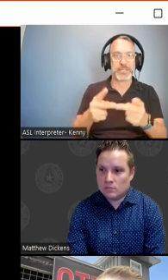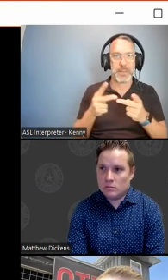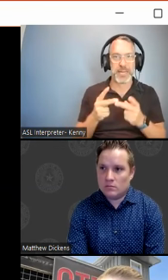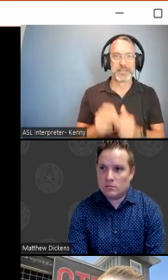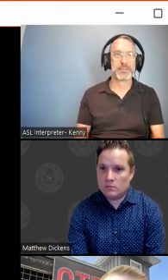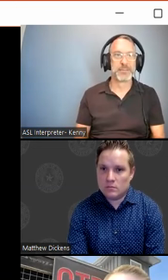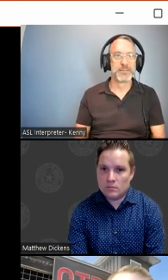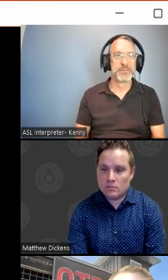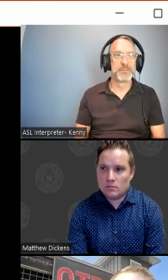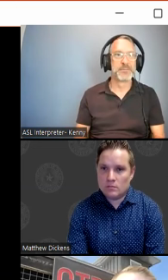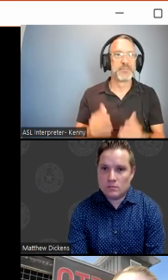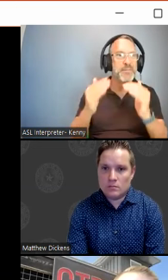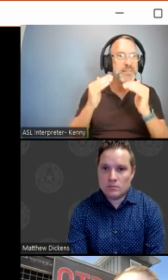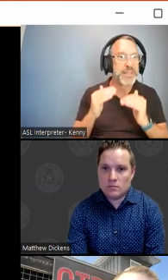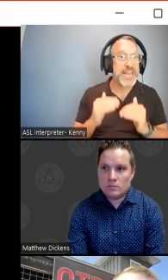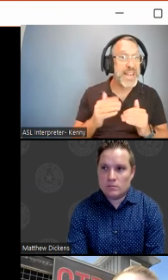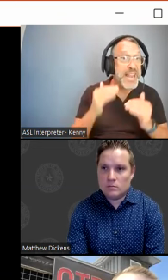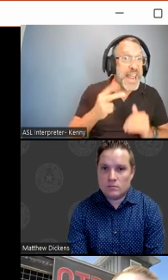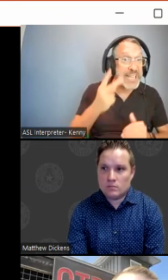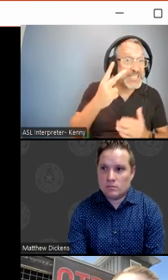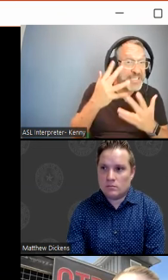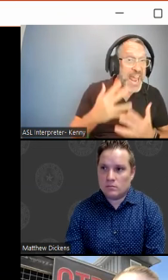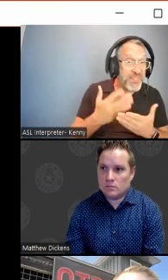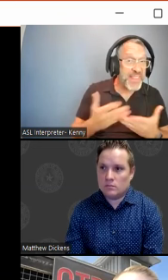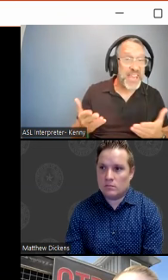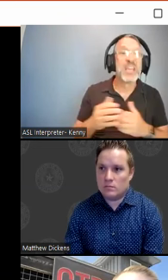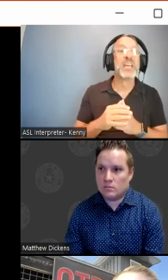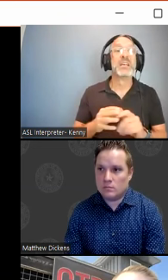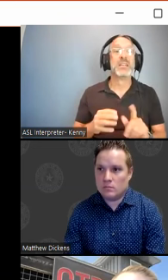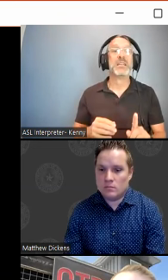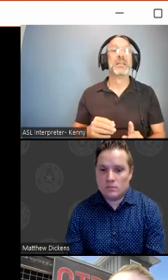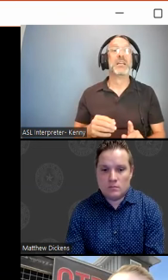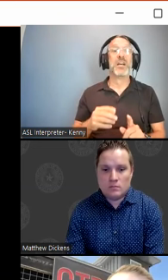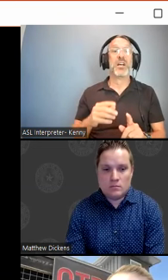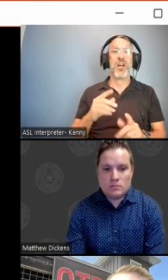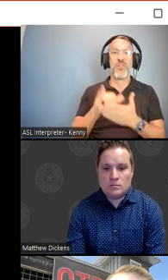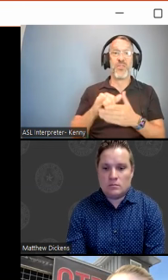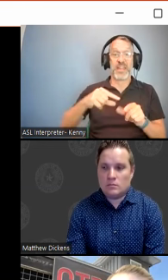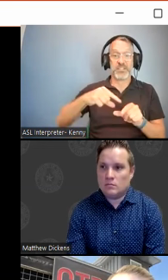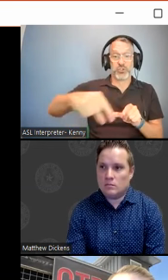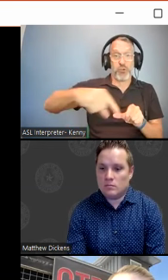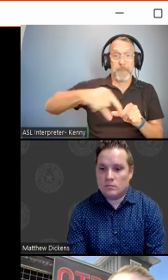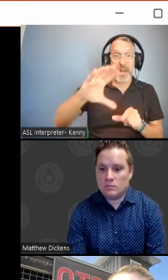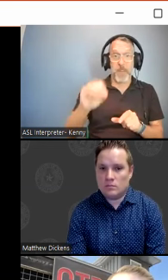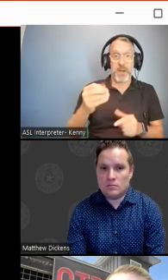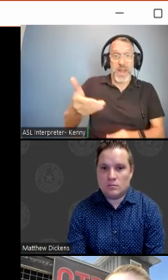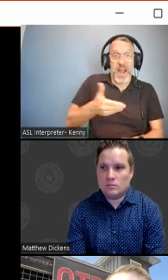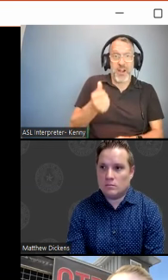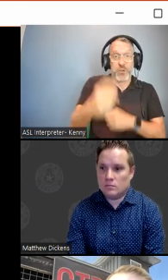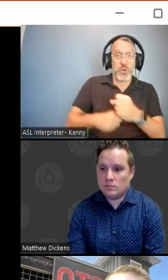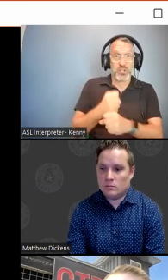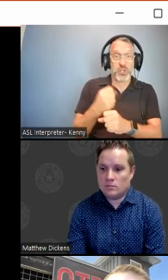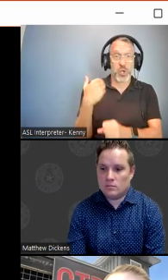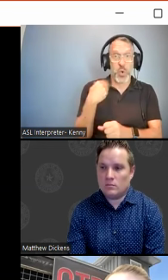And then the next sad thing was the striping company we hired a couple of years ago used a